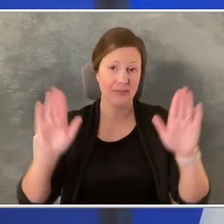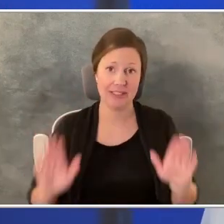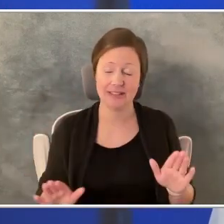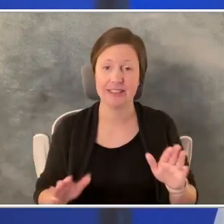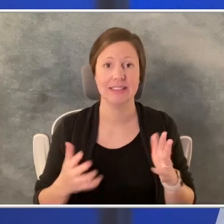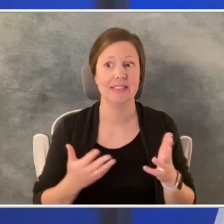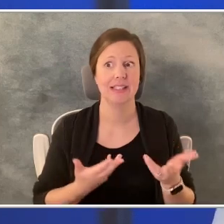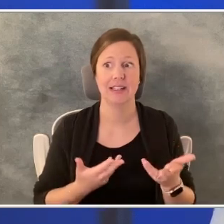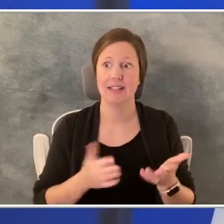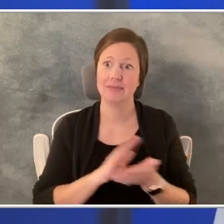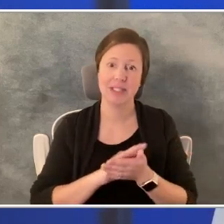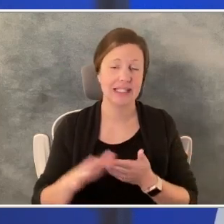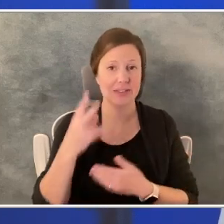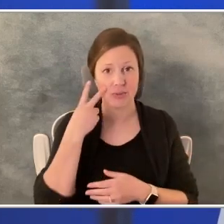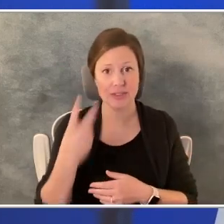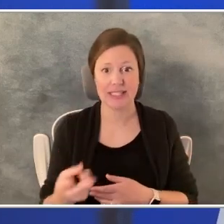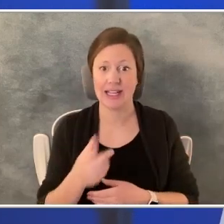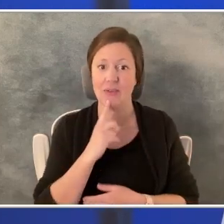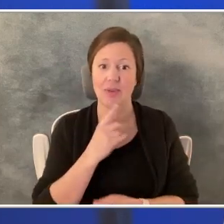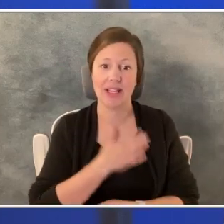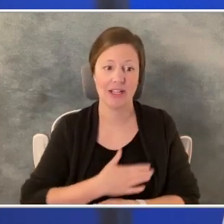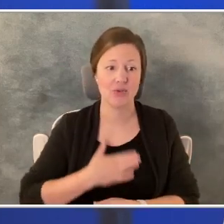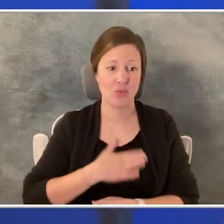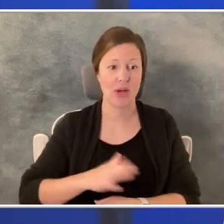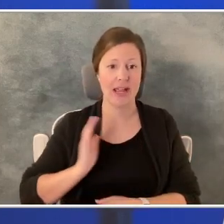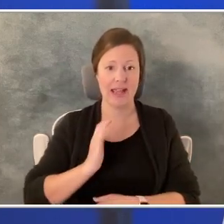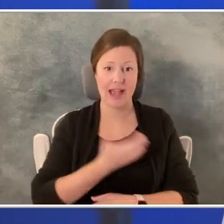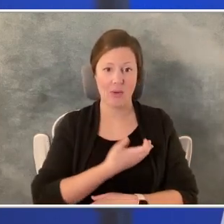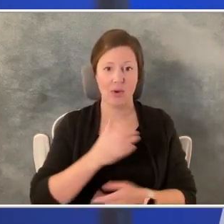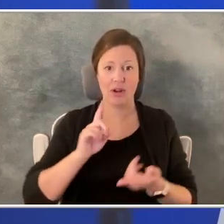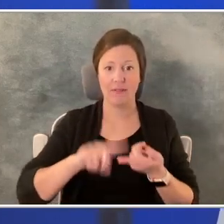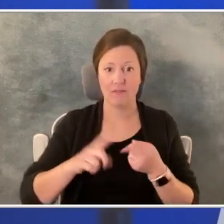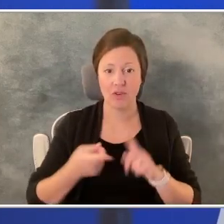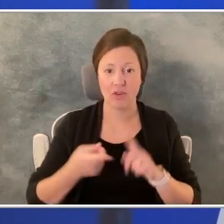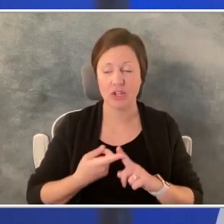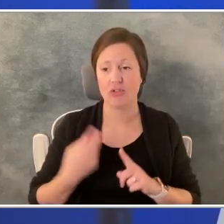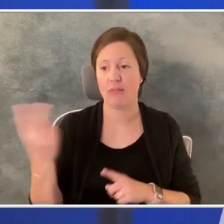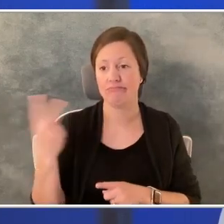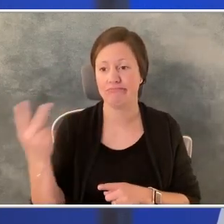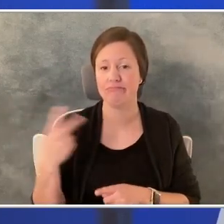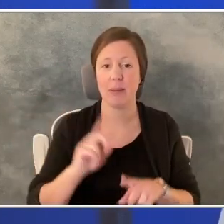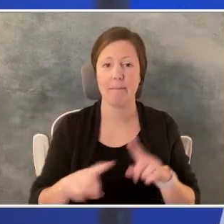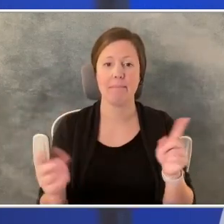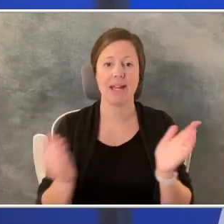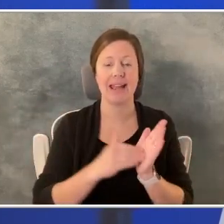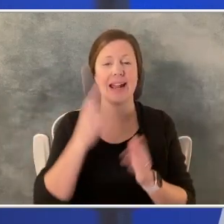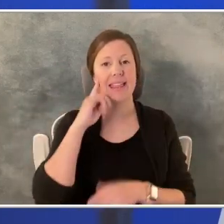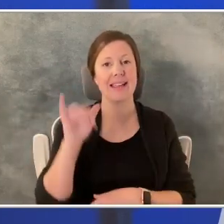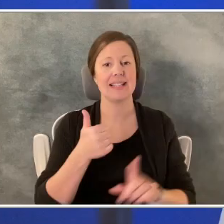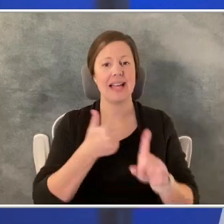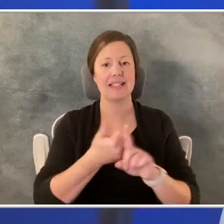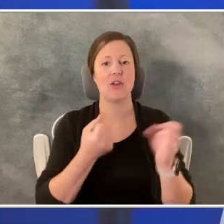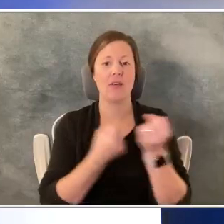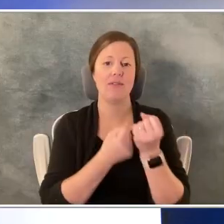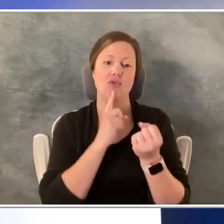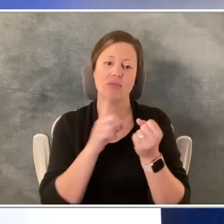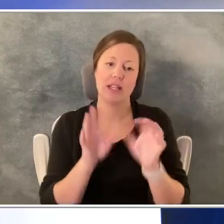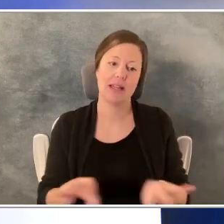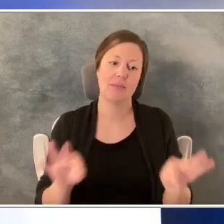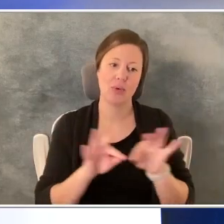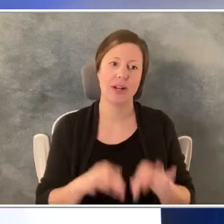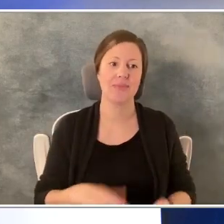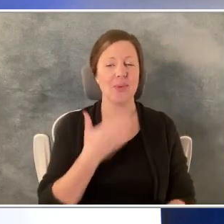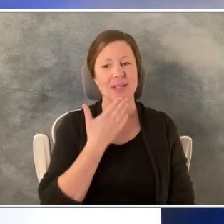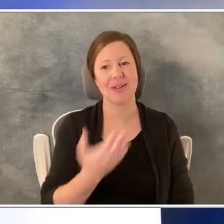I greatly enjoy our friendship, but I do think it's that self-advocacy that's so important. Good to have you back. Good